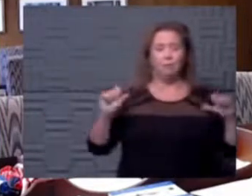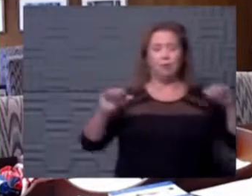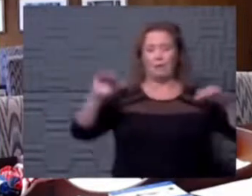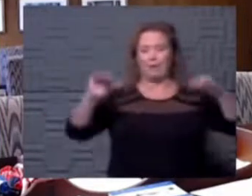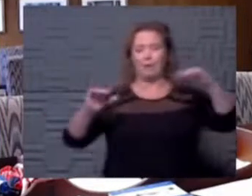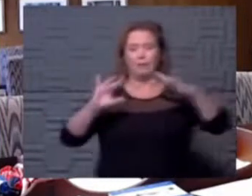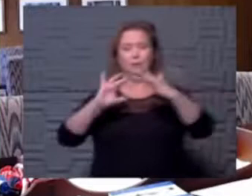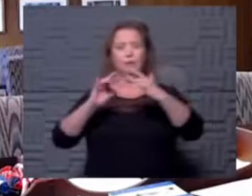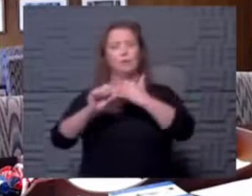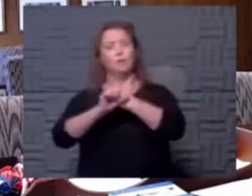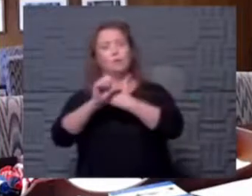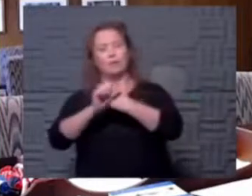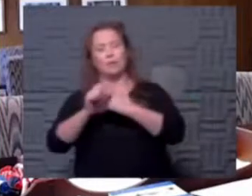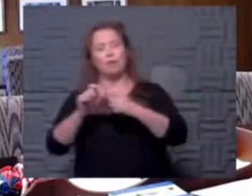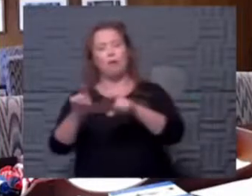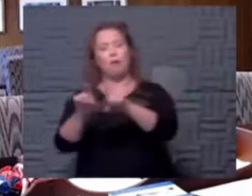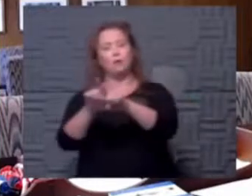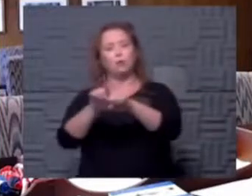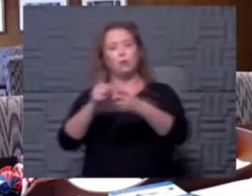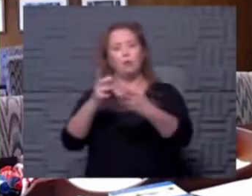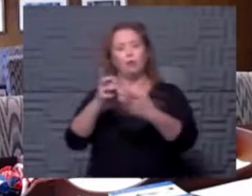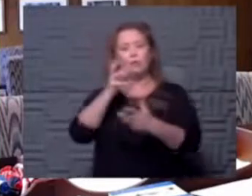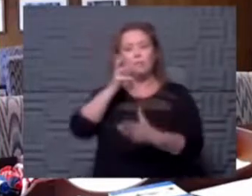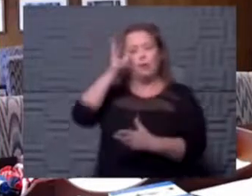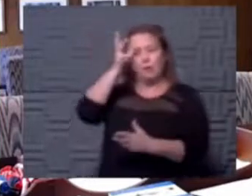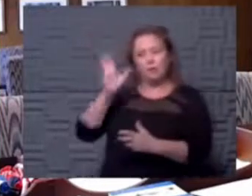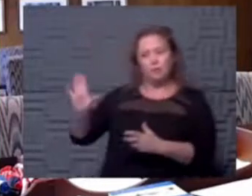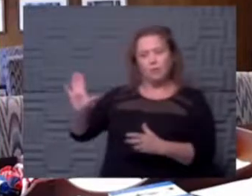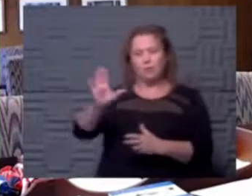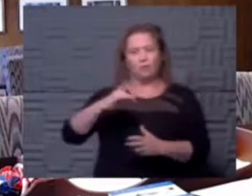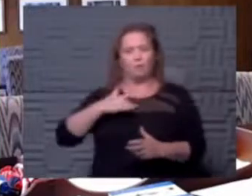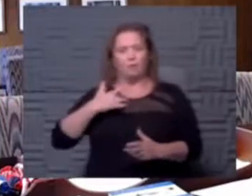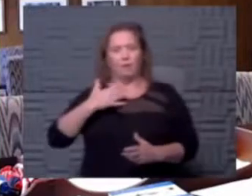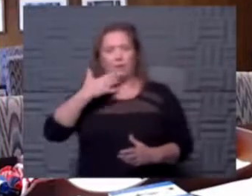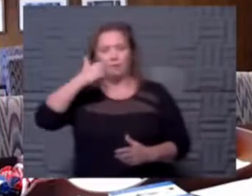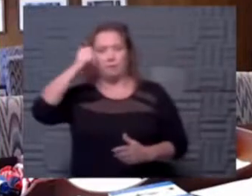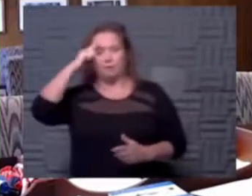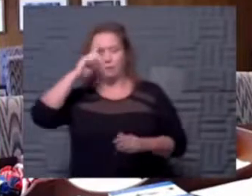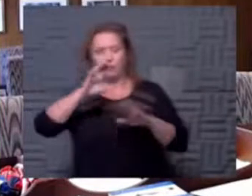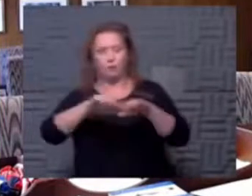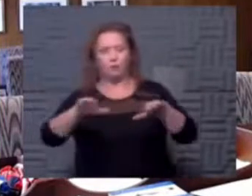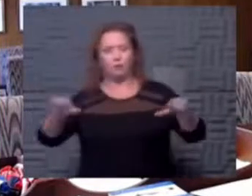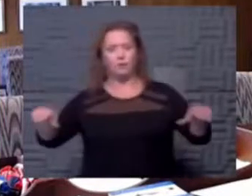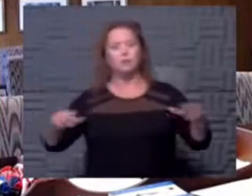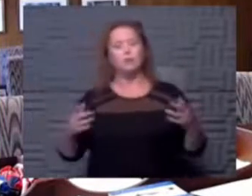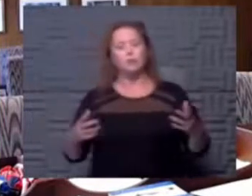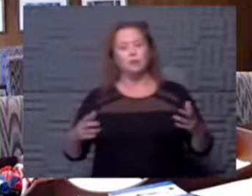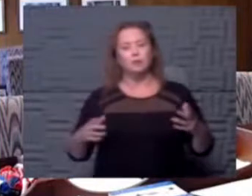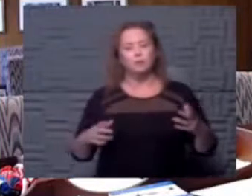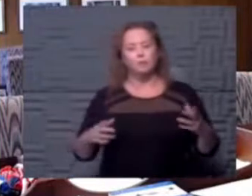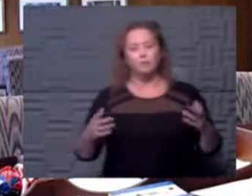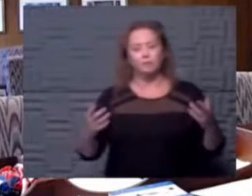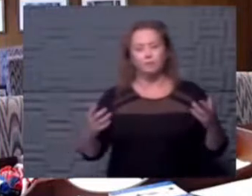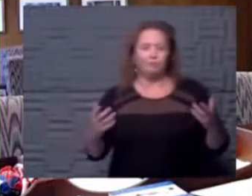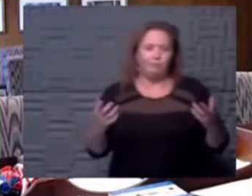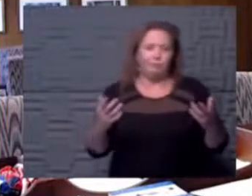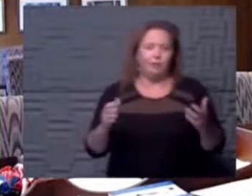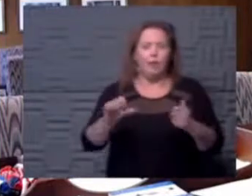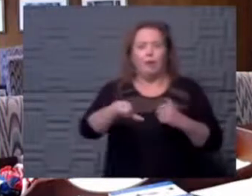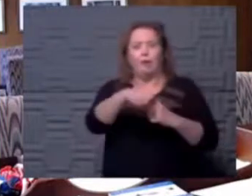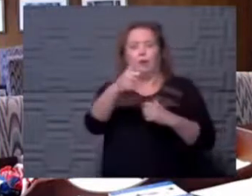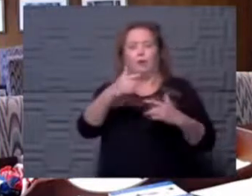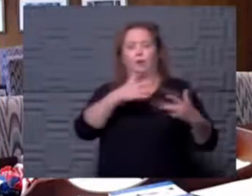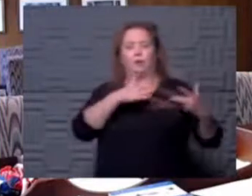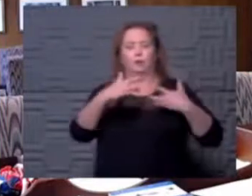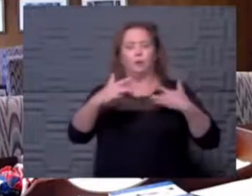the parents, what they feel is really best for their child. And of course, another big concern